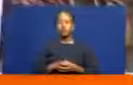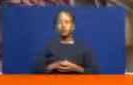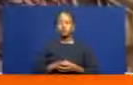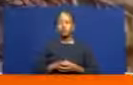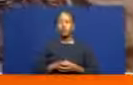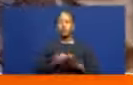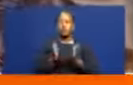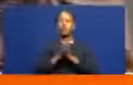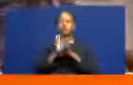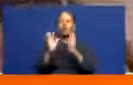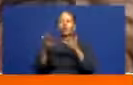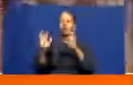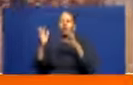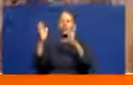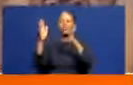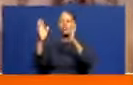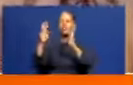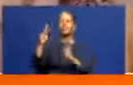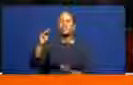Congratulations, Mena.